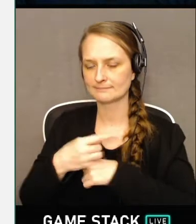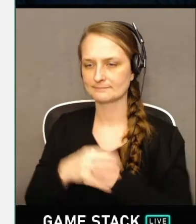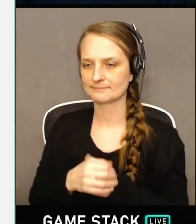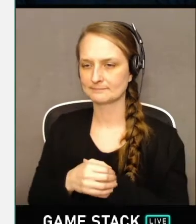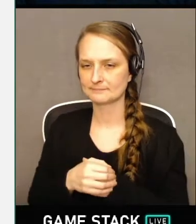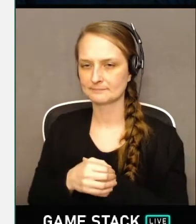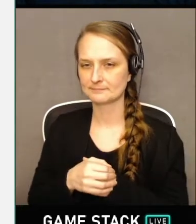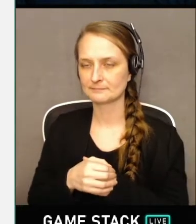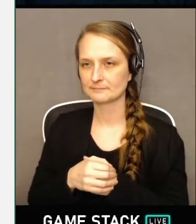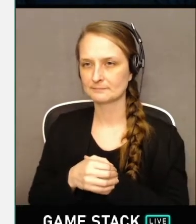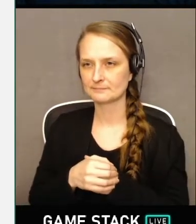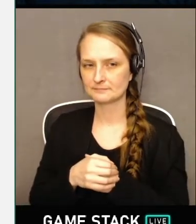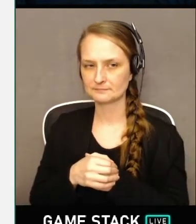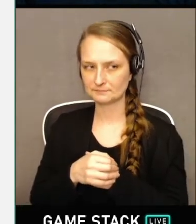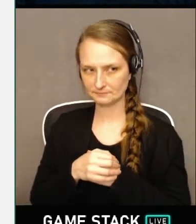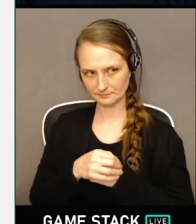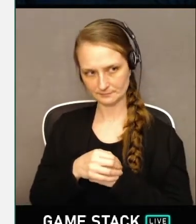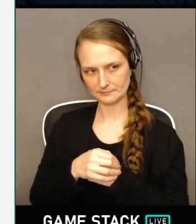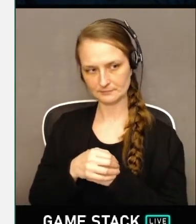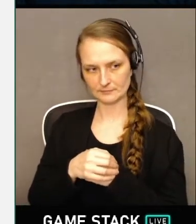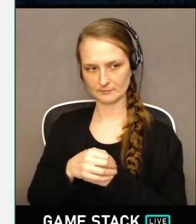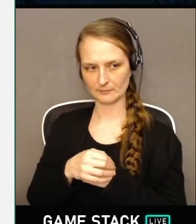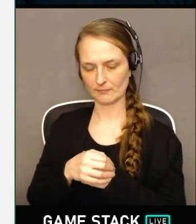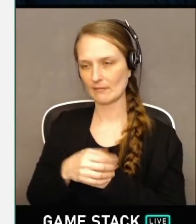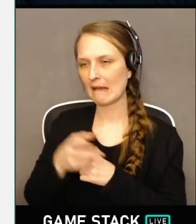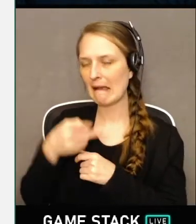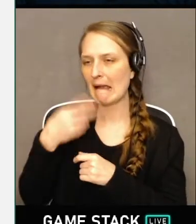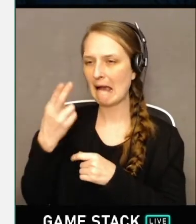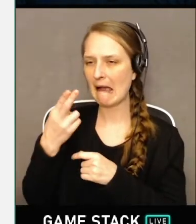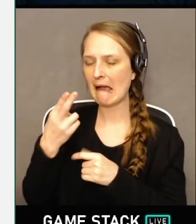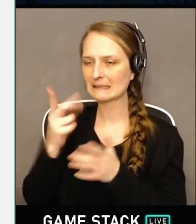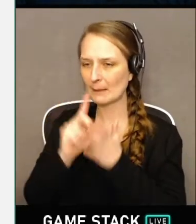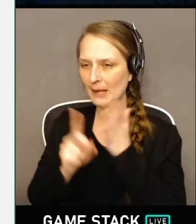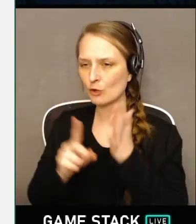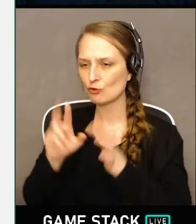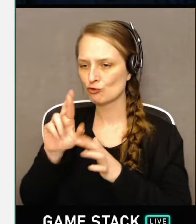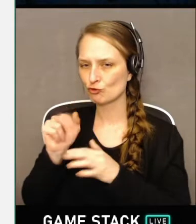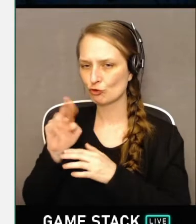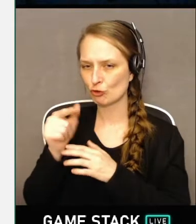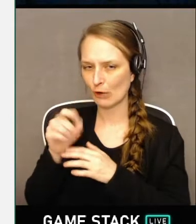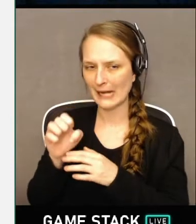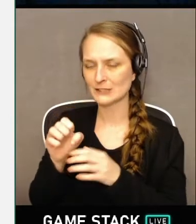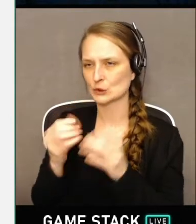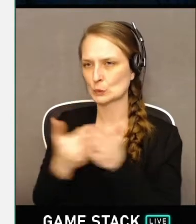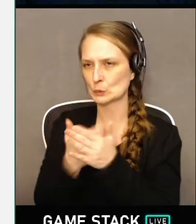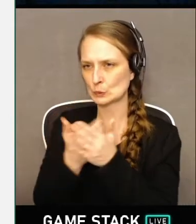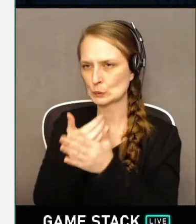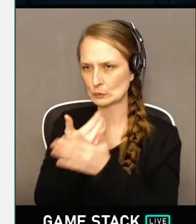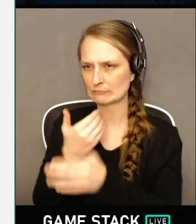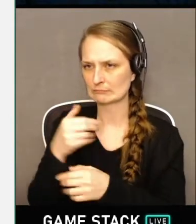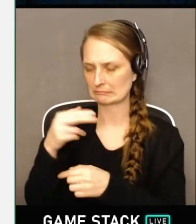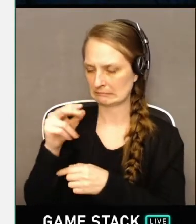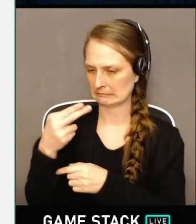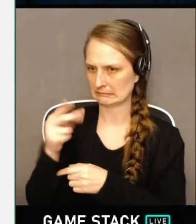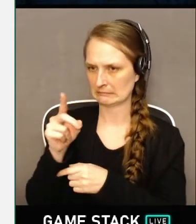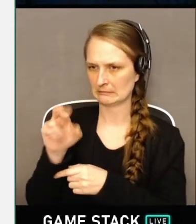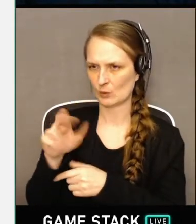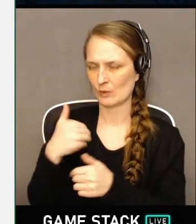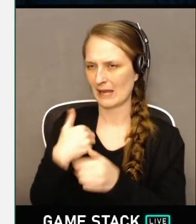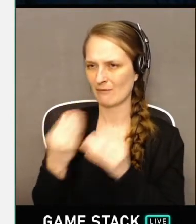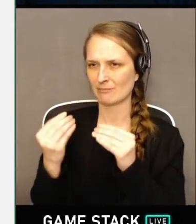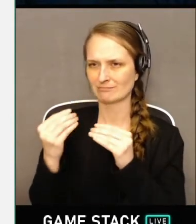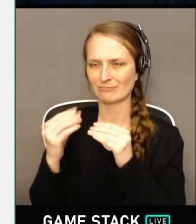High dynamic range is another element in the new generation gaming graphics in recent years. We have seen more than